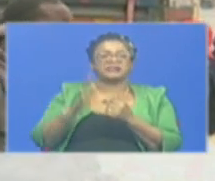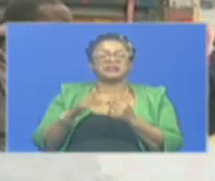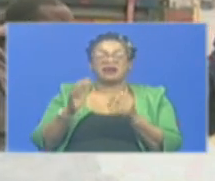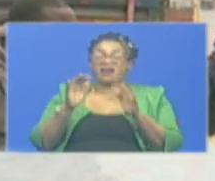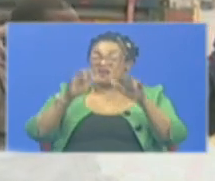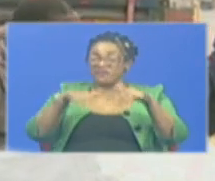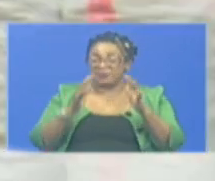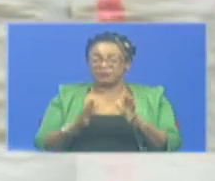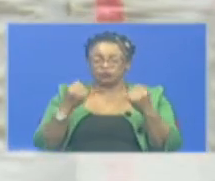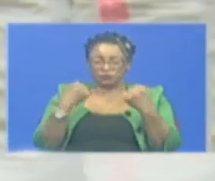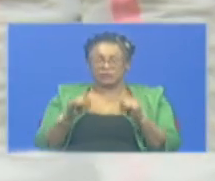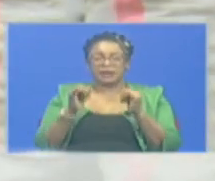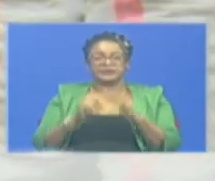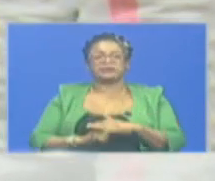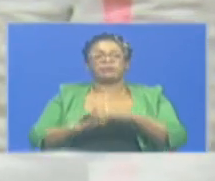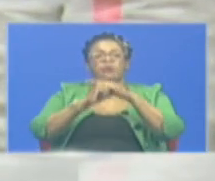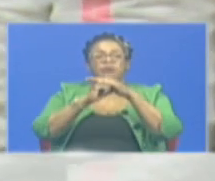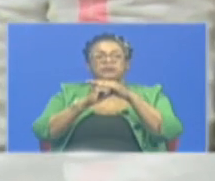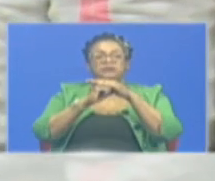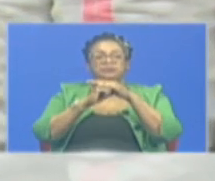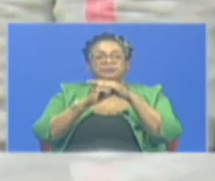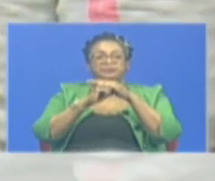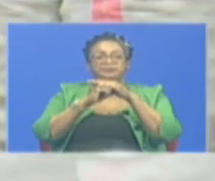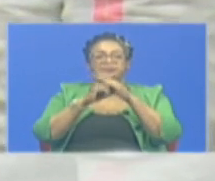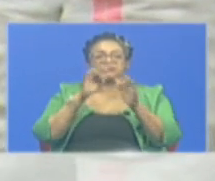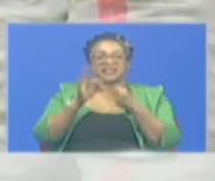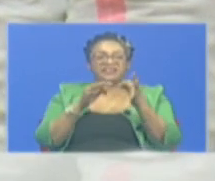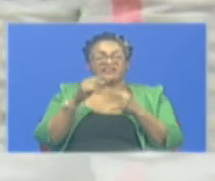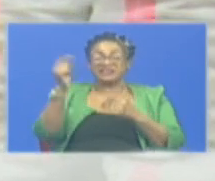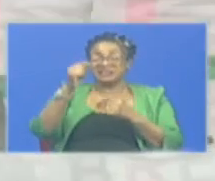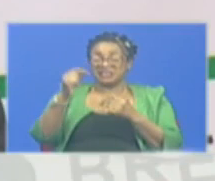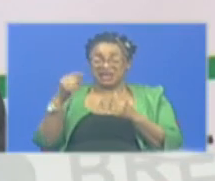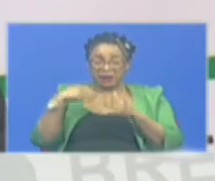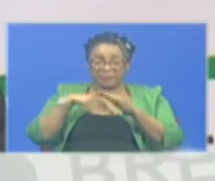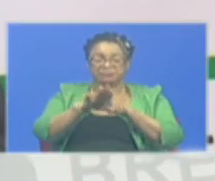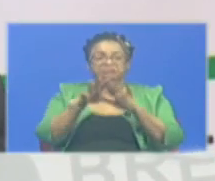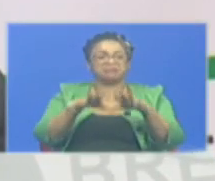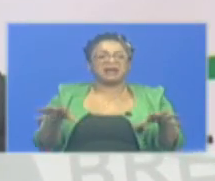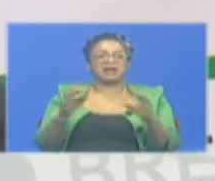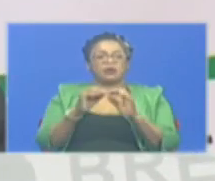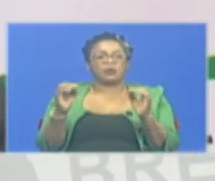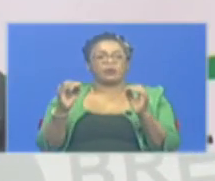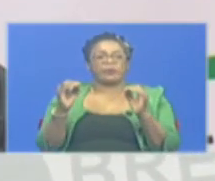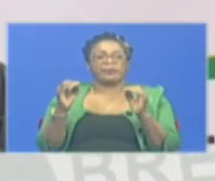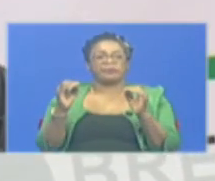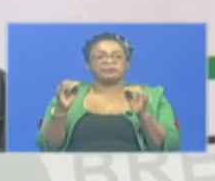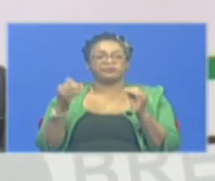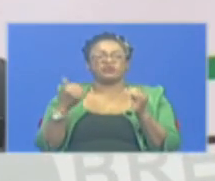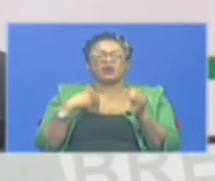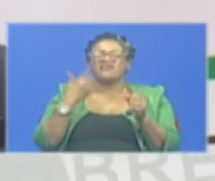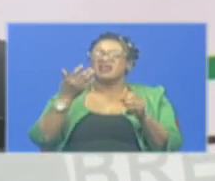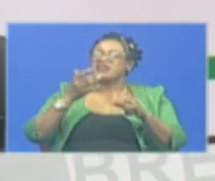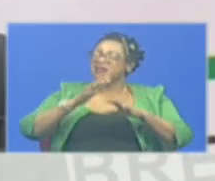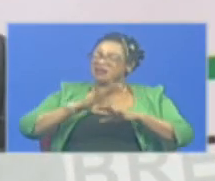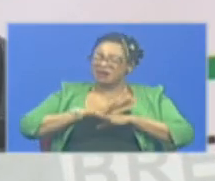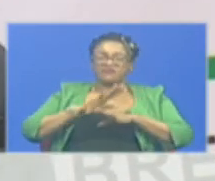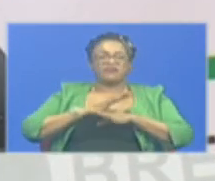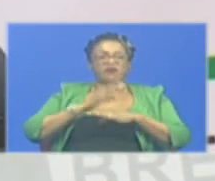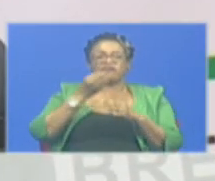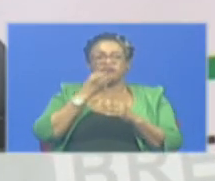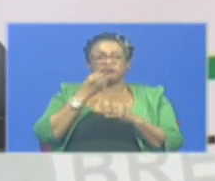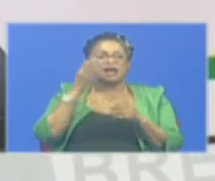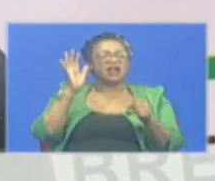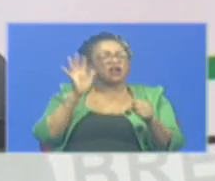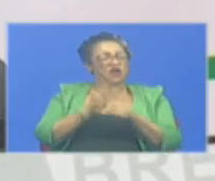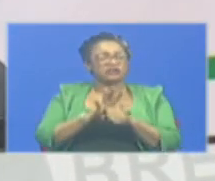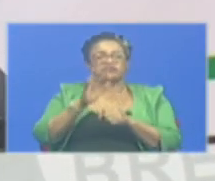fill the gap if Tanzanian products don't make it into the market. Kuna chakula kingi ambazo uletwa kutoka